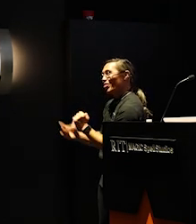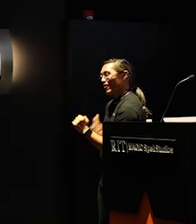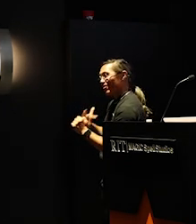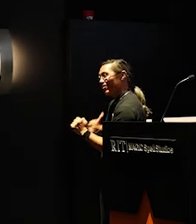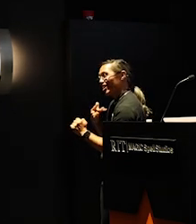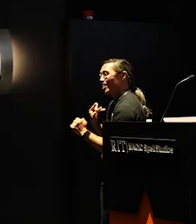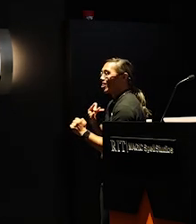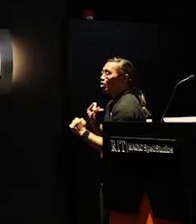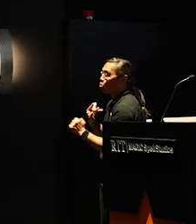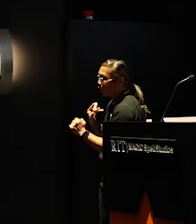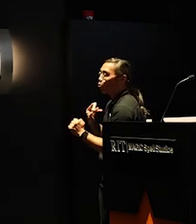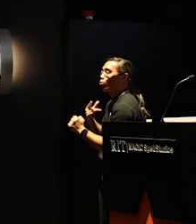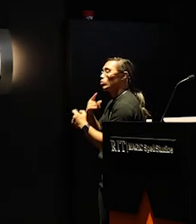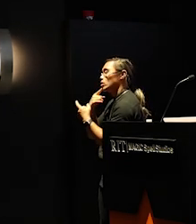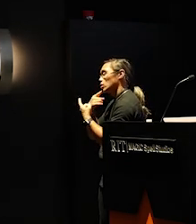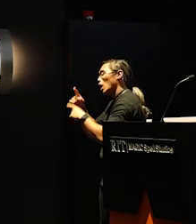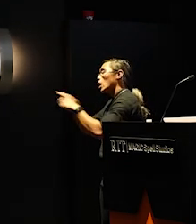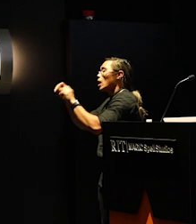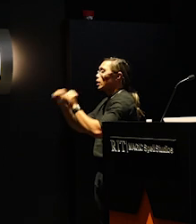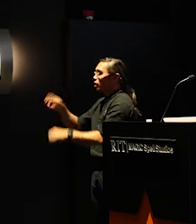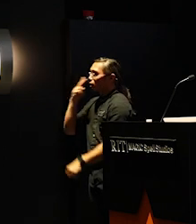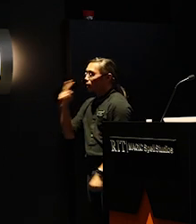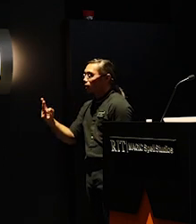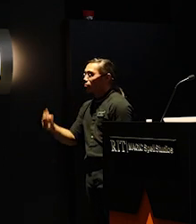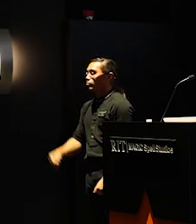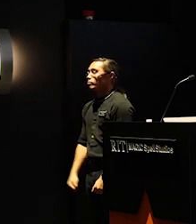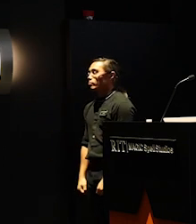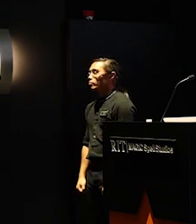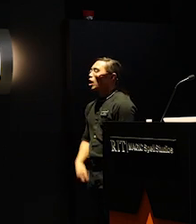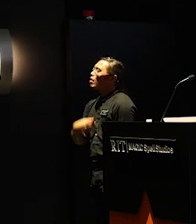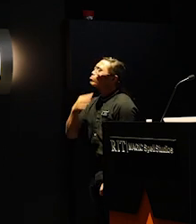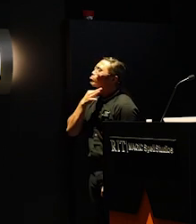successful that can be for a business. Has anyone ever watched or read the lore of